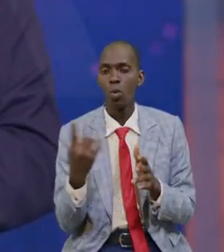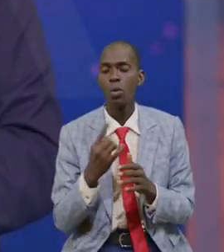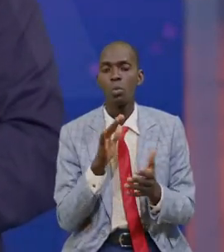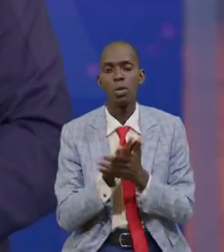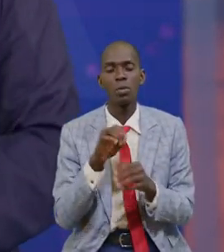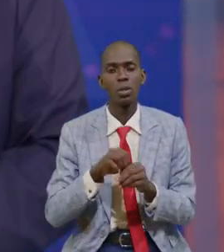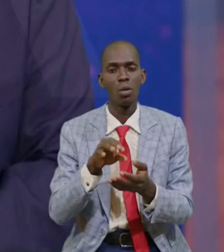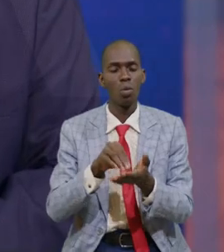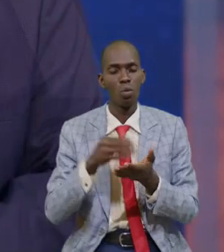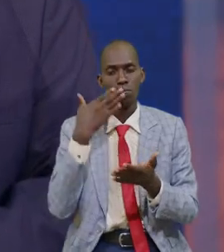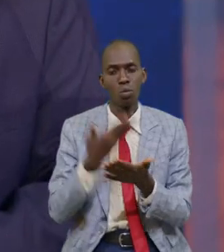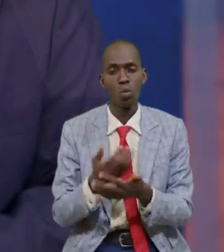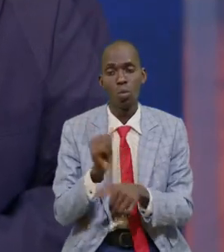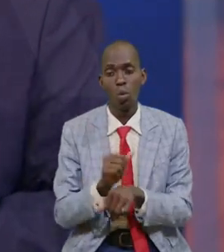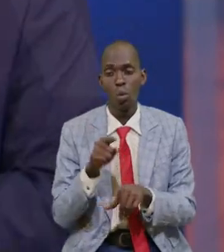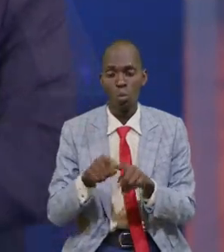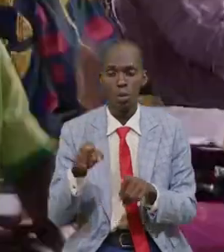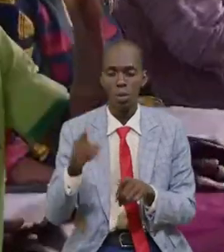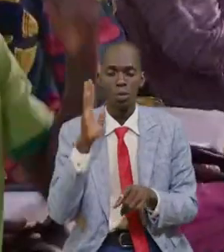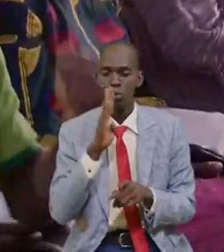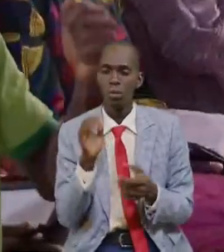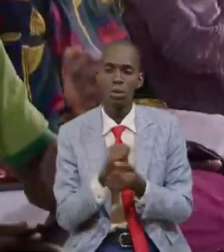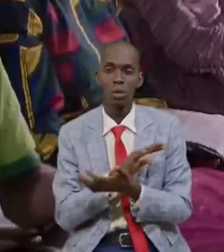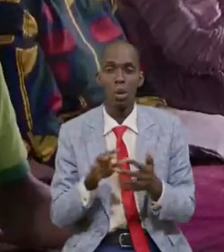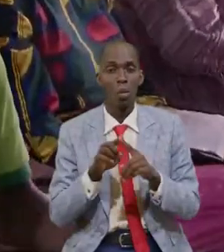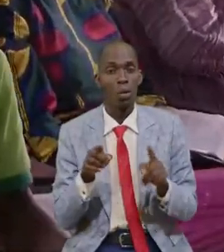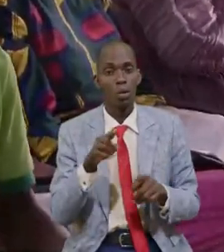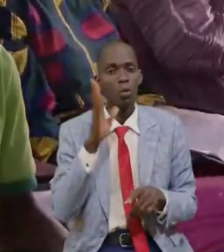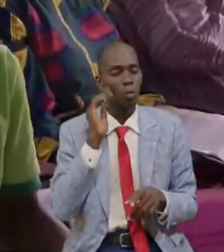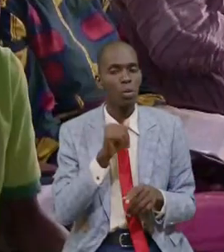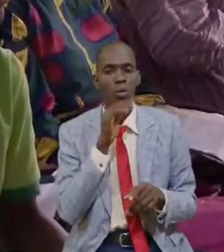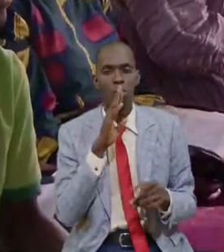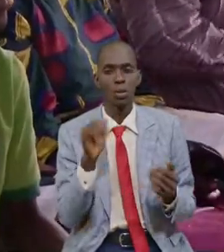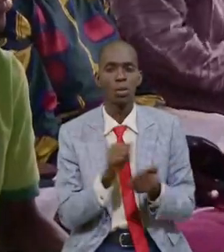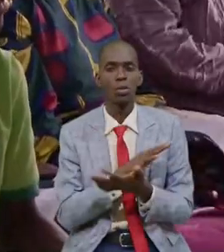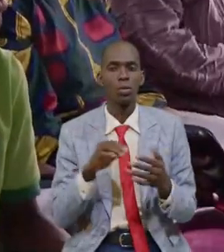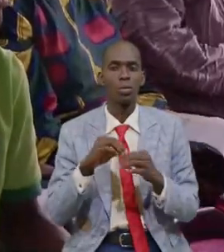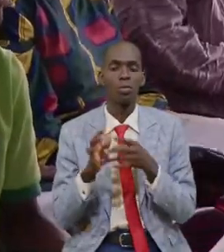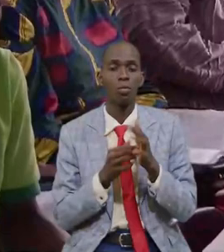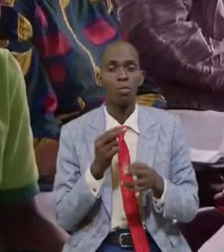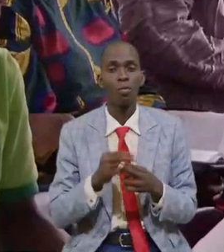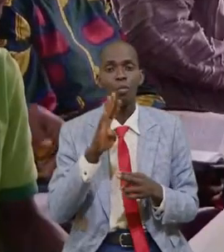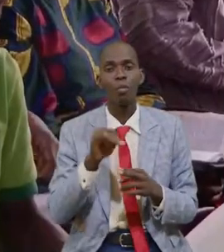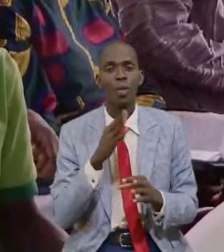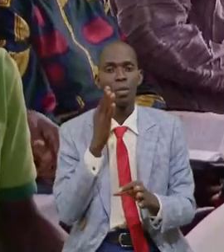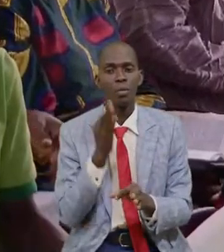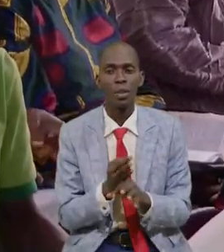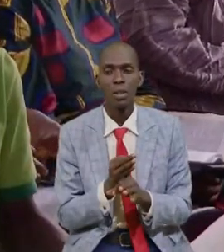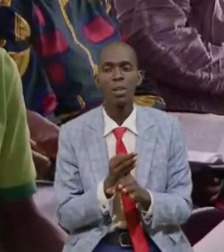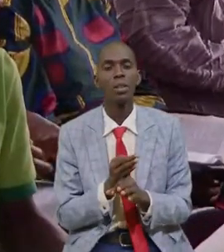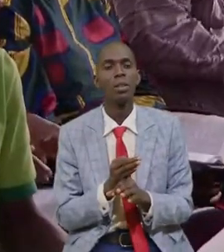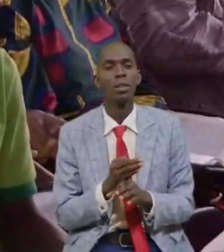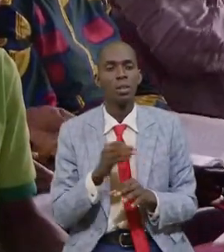perish. But you will not perish. By faith, the harlot Rahab perished not with